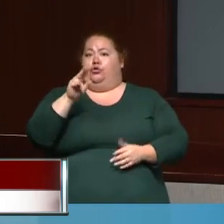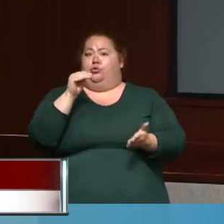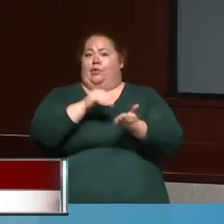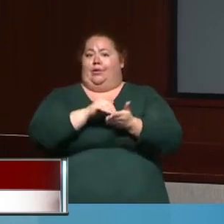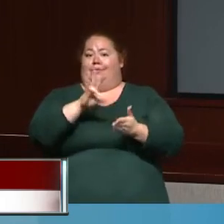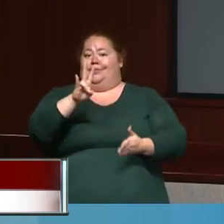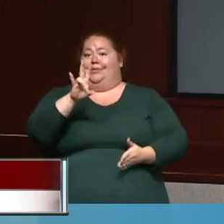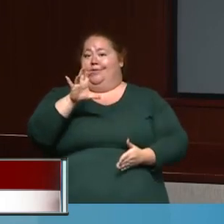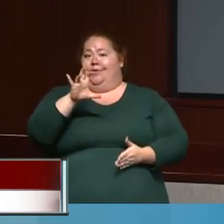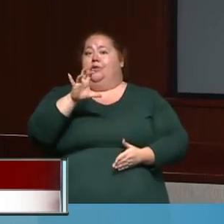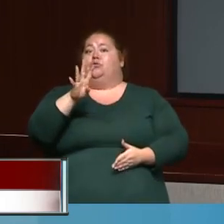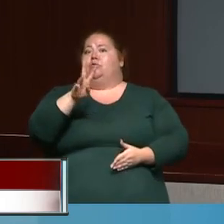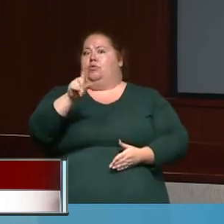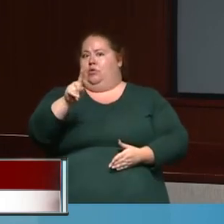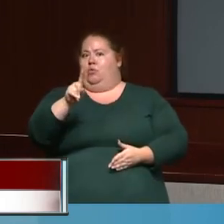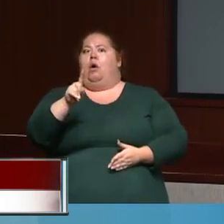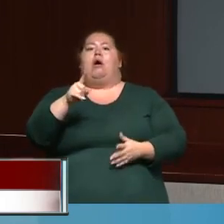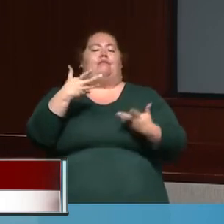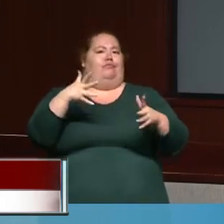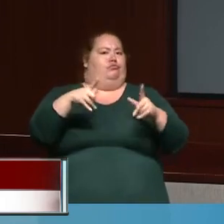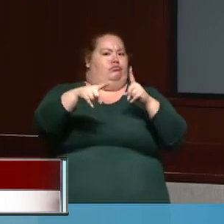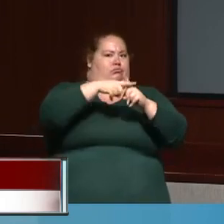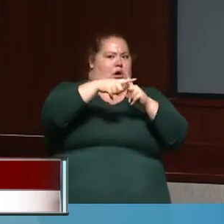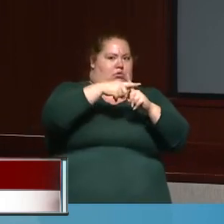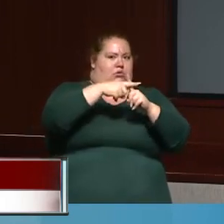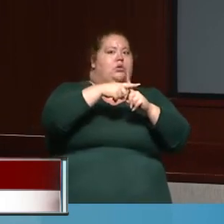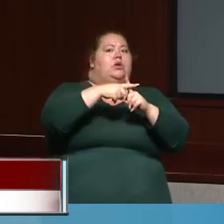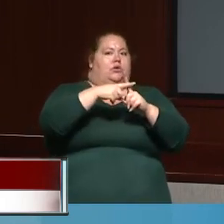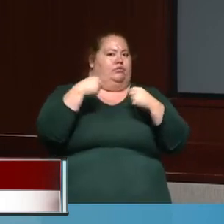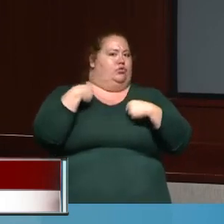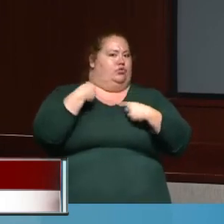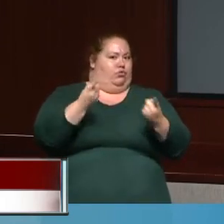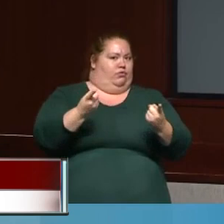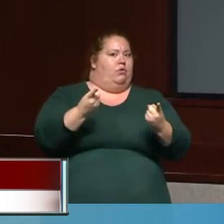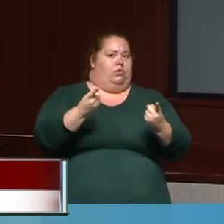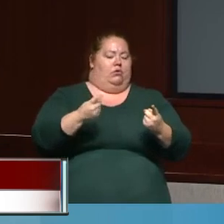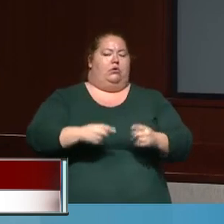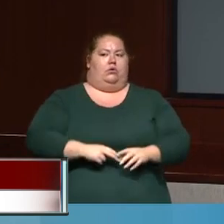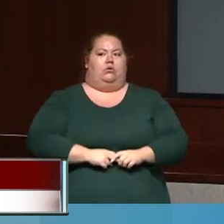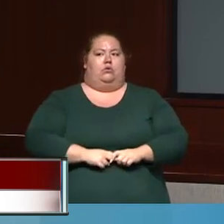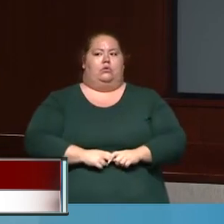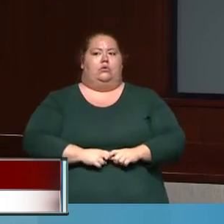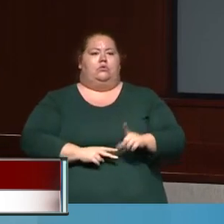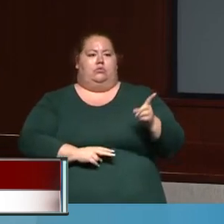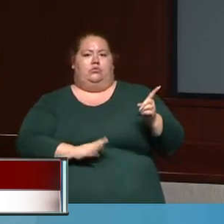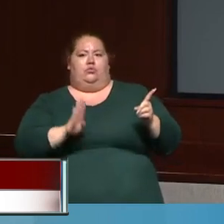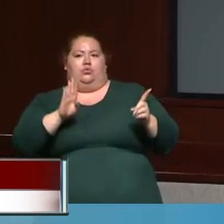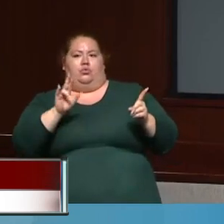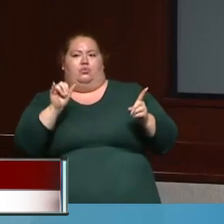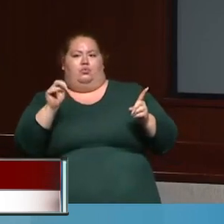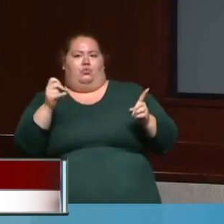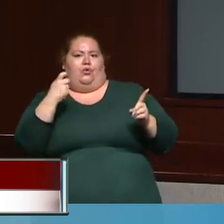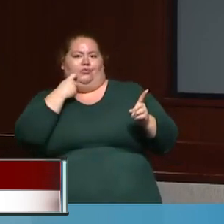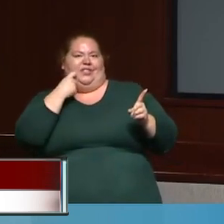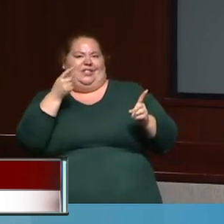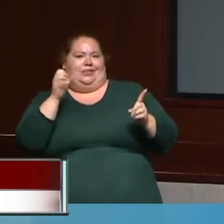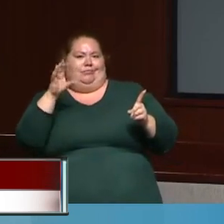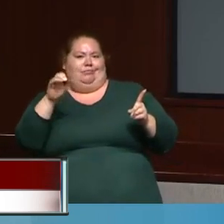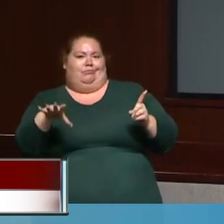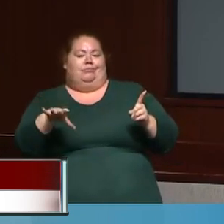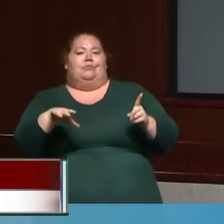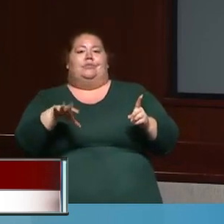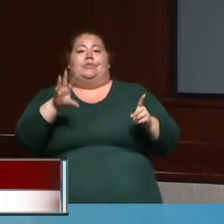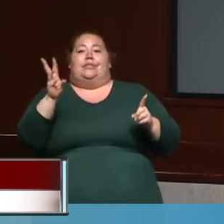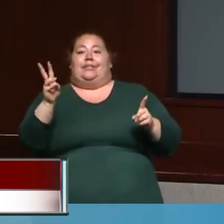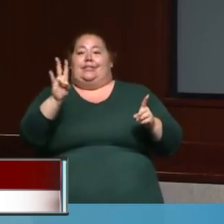32,741 residents who've tested positive for the virus to date. We, as Ms. Kerrigan mentioned, 67 additional